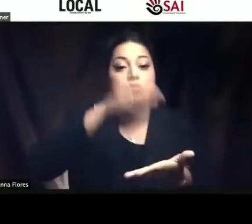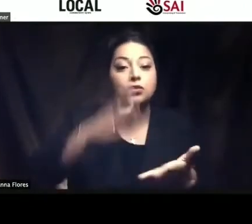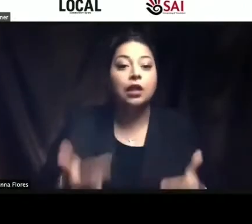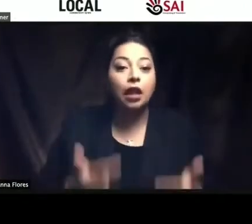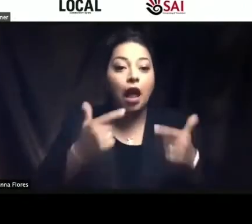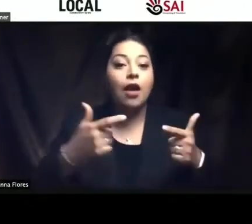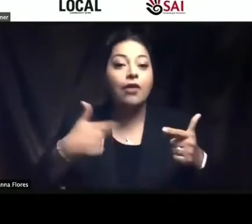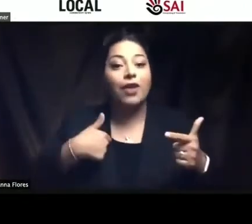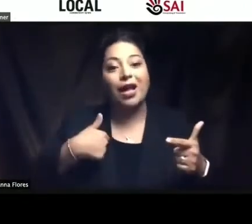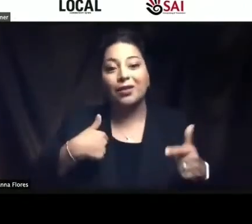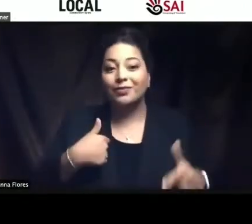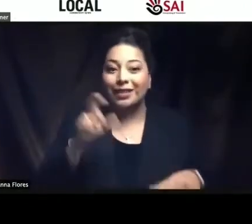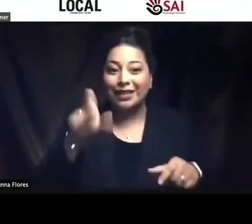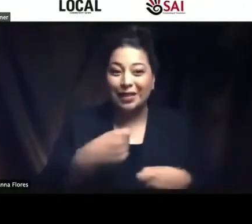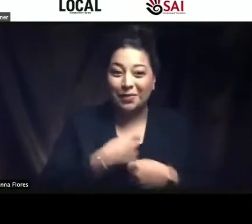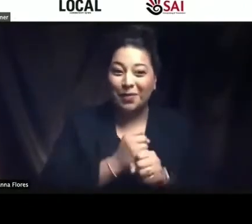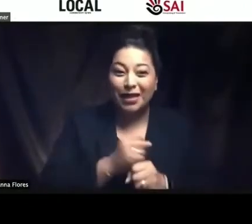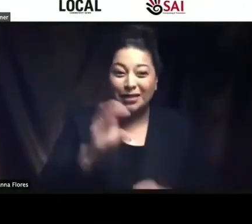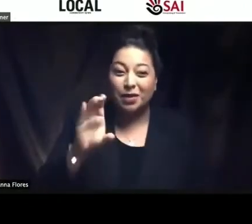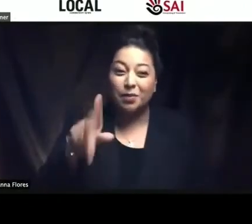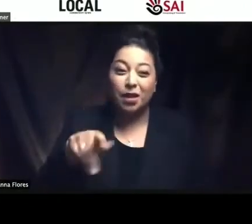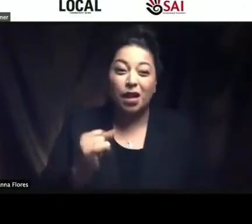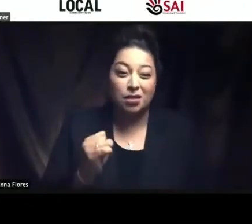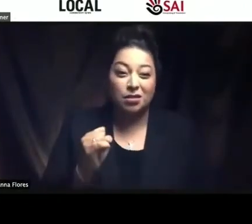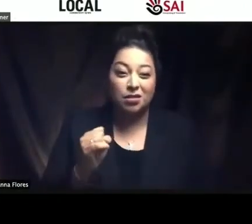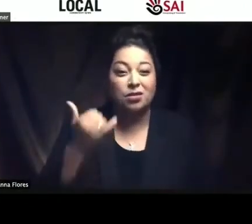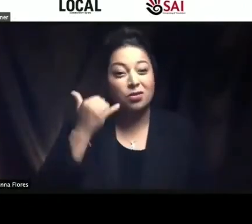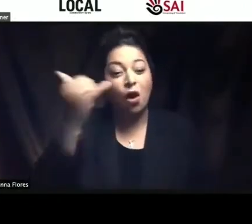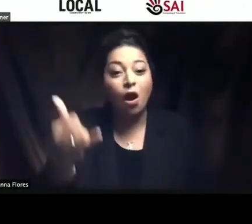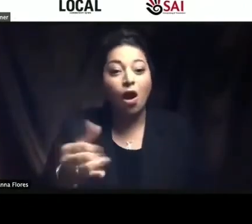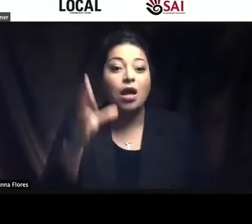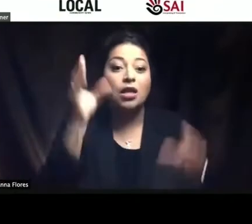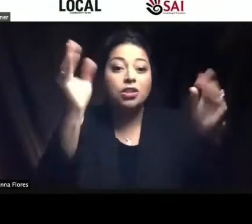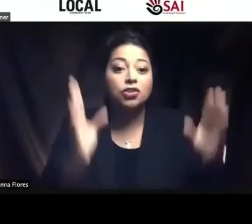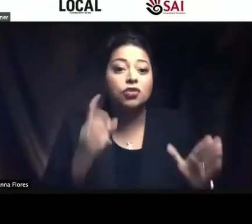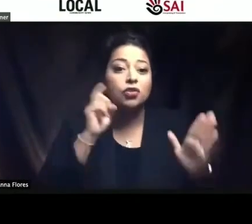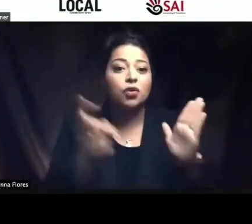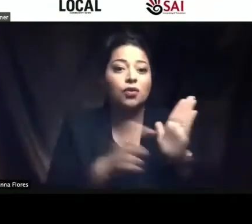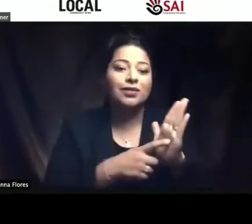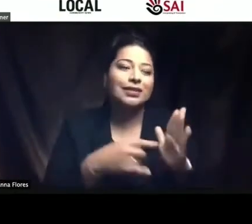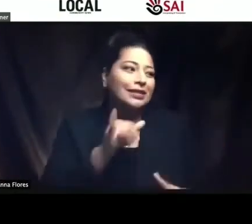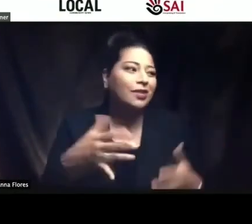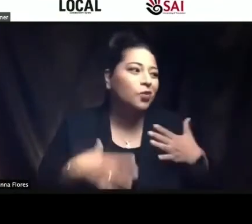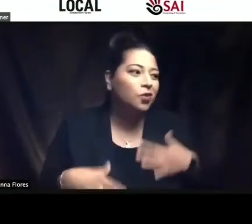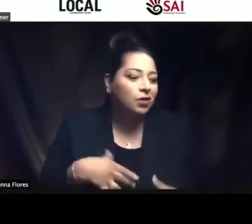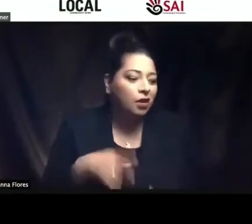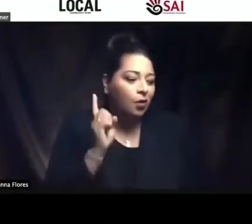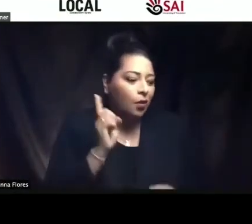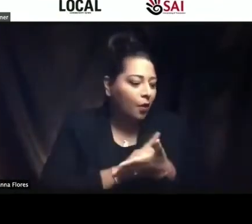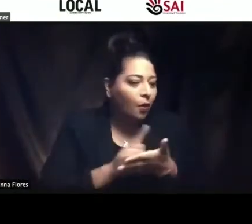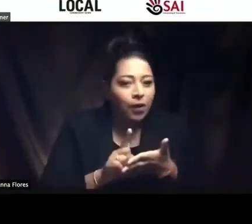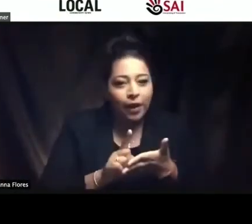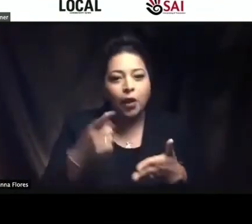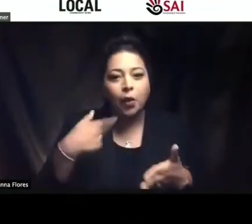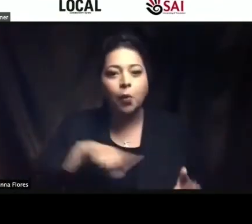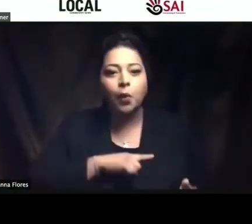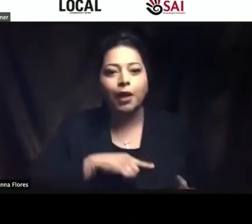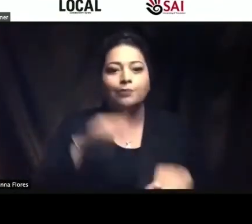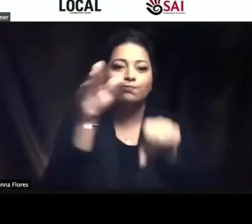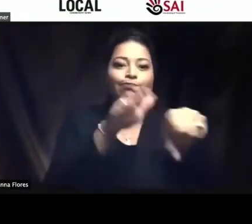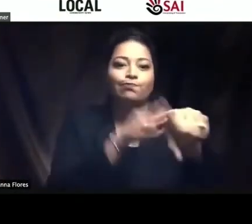had to make too many of those CPS calls. Teachers notice when students are wearing the same outfit for a week, and we take care of that when families